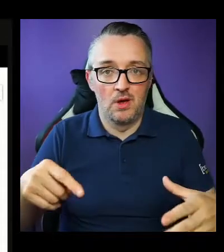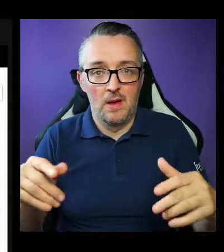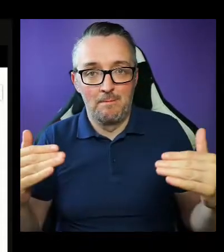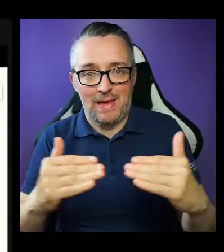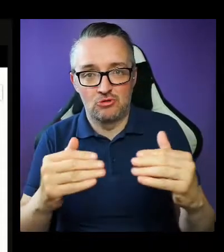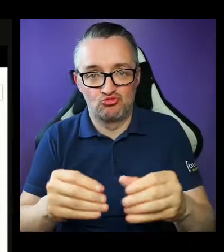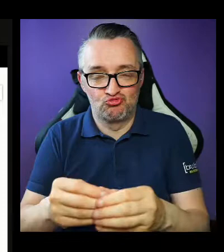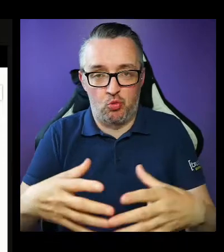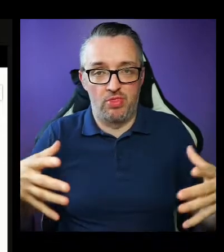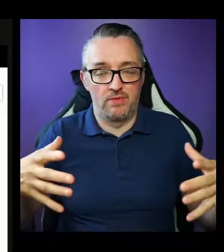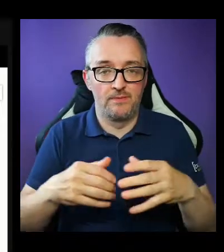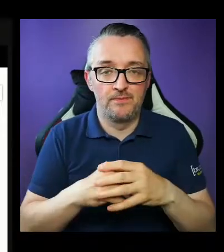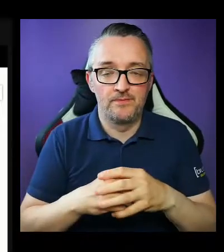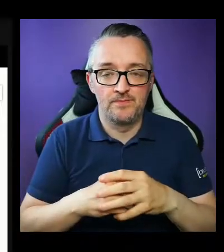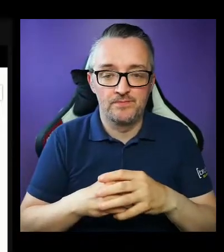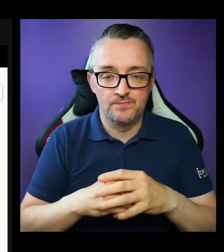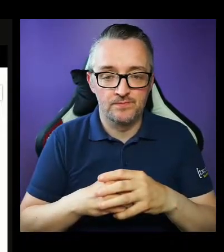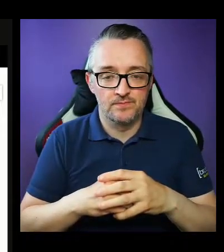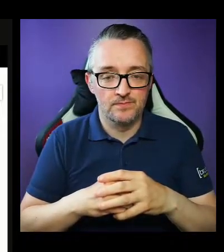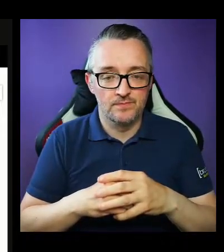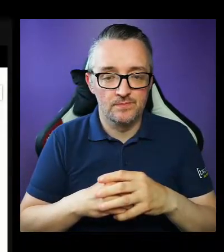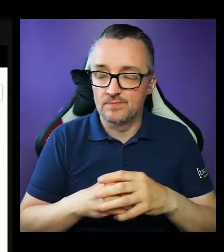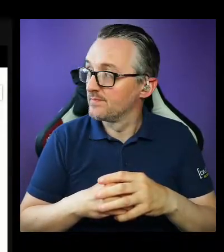And talking about